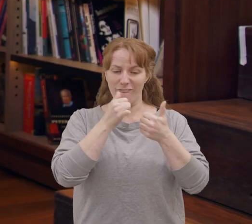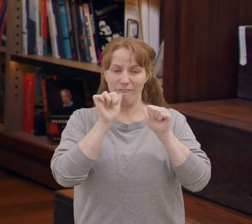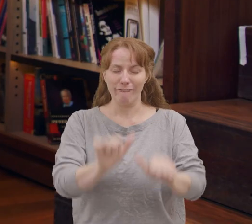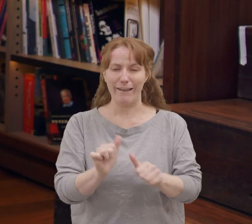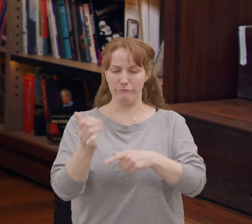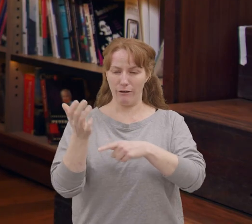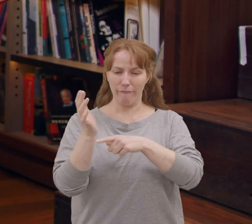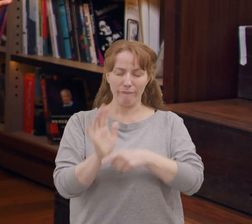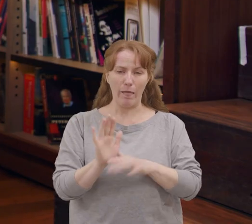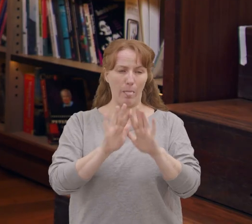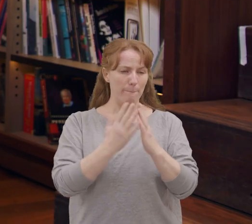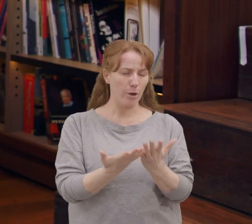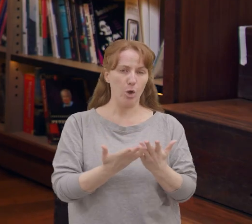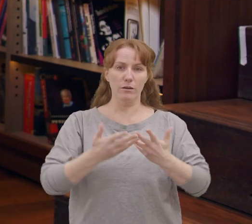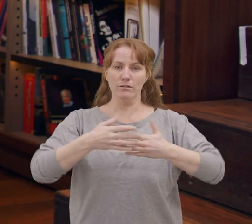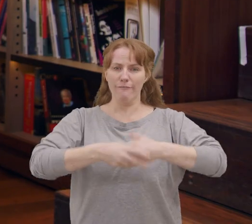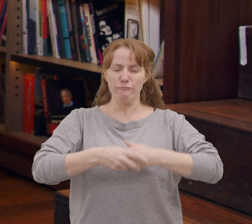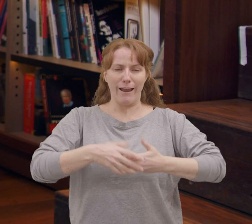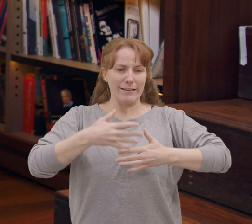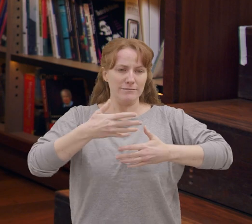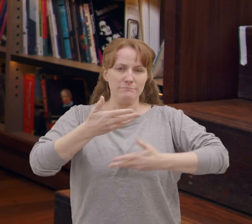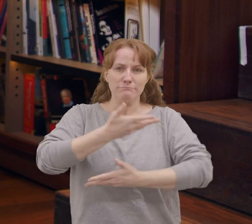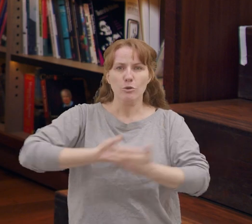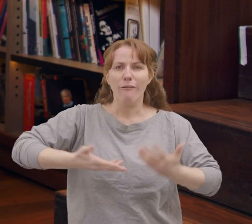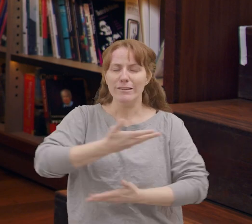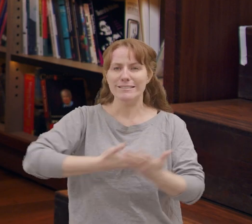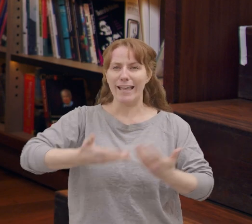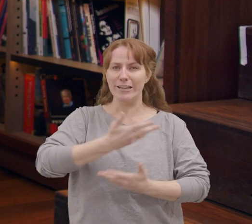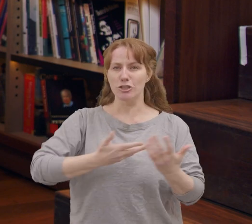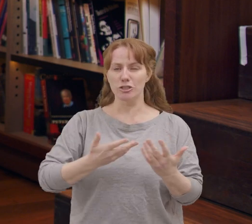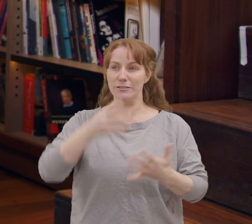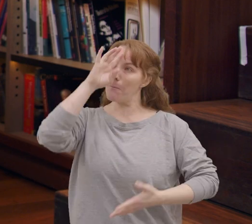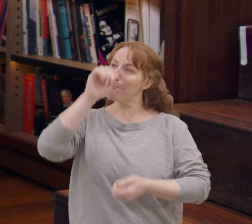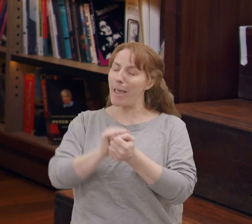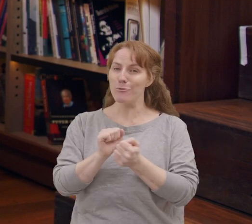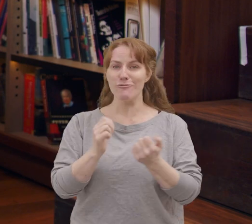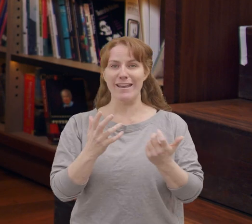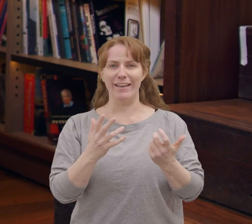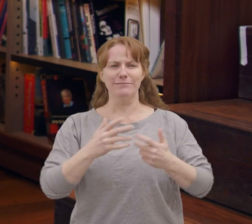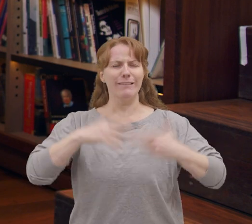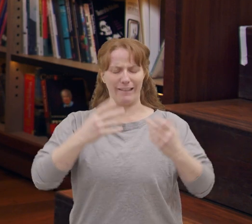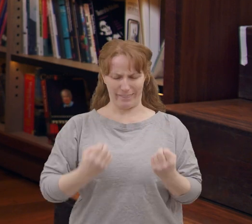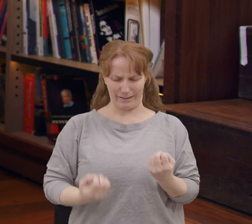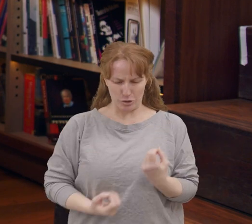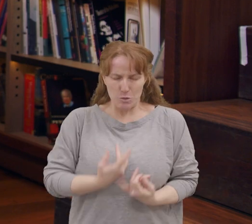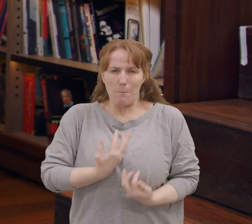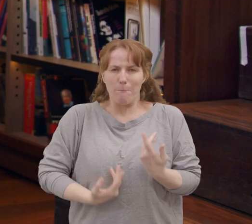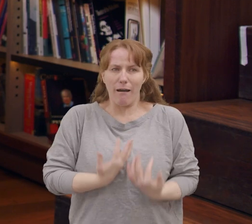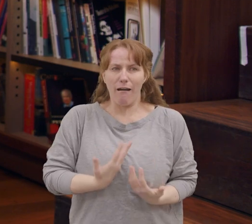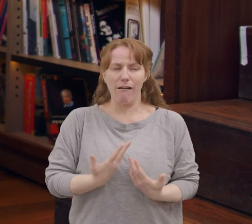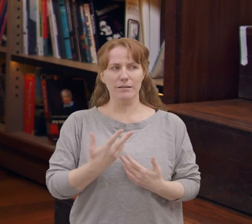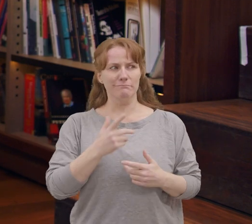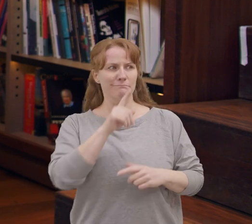favorite book, a conversation of friends, a funny memory. Essentially, it's a spark. How do you find that spark? A spark is a